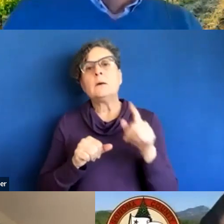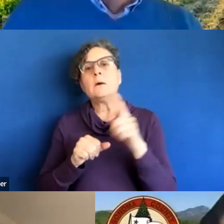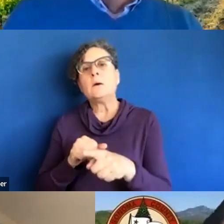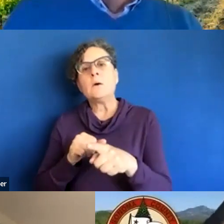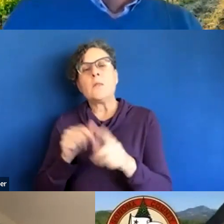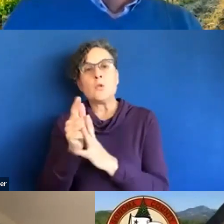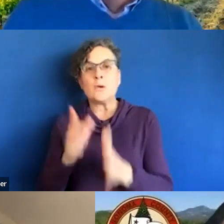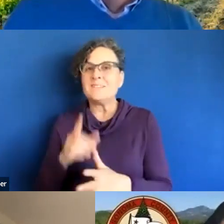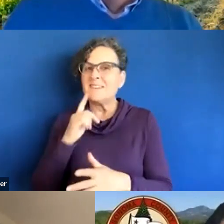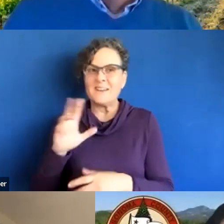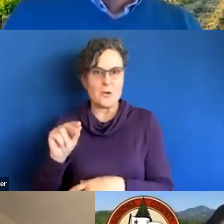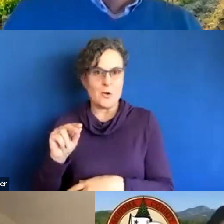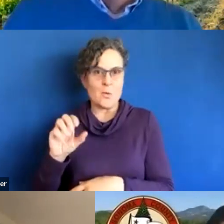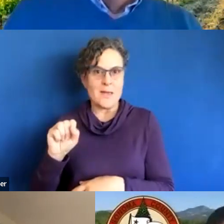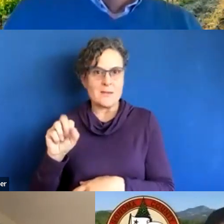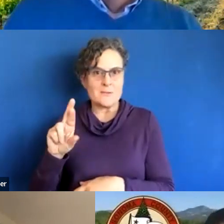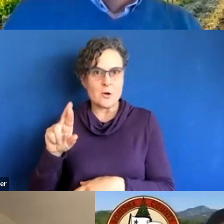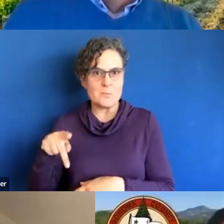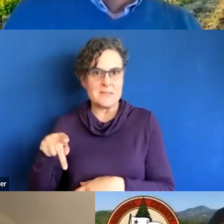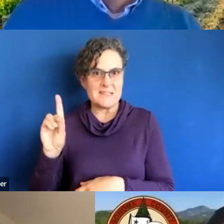Oh, okay. Thank you, Matt. So